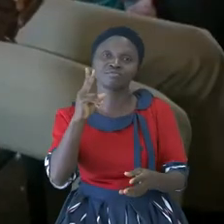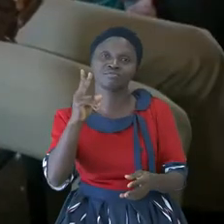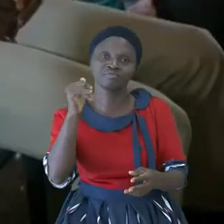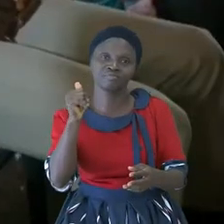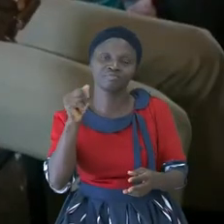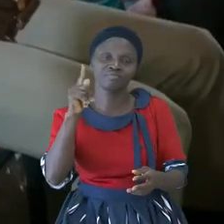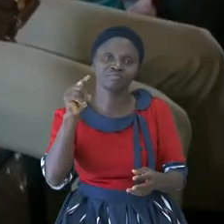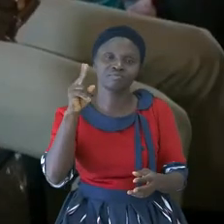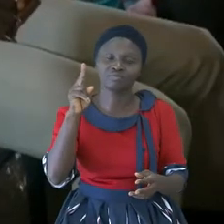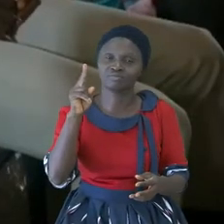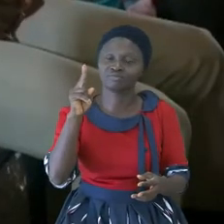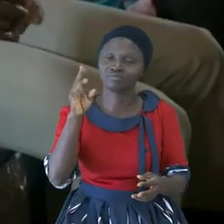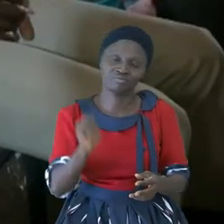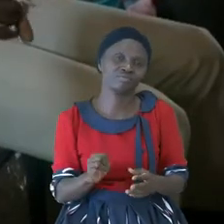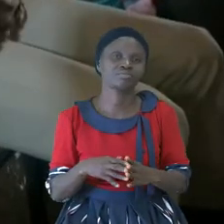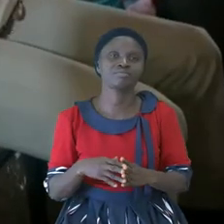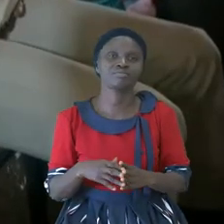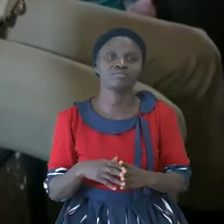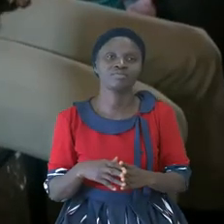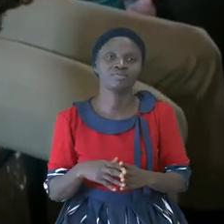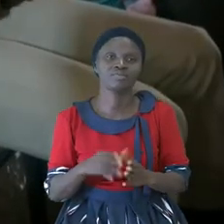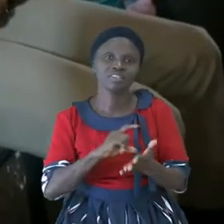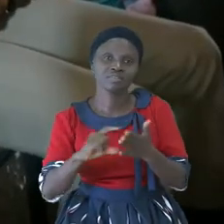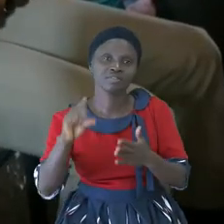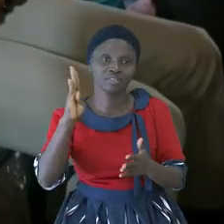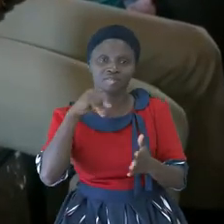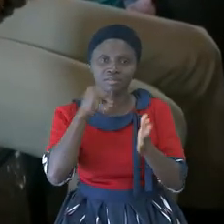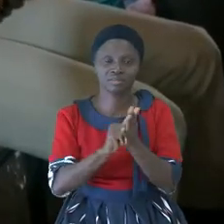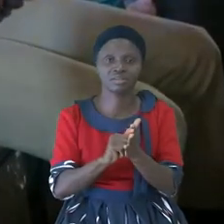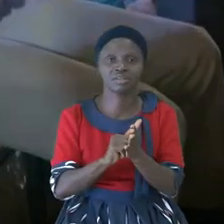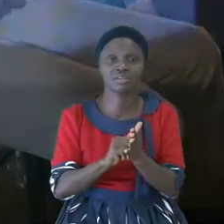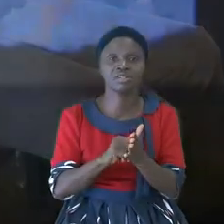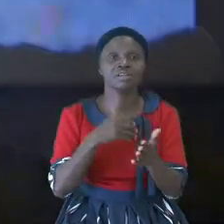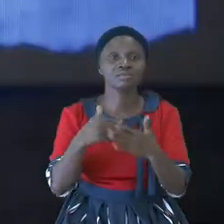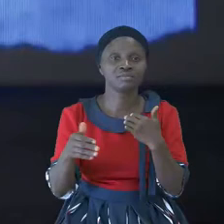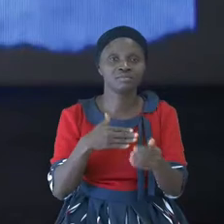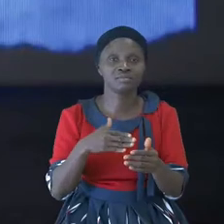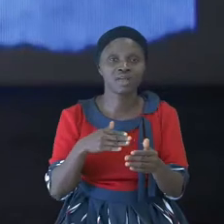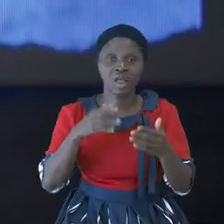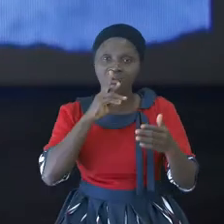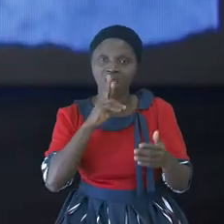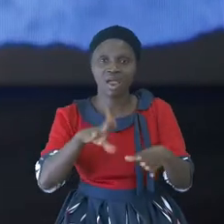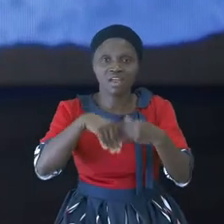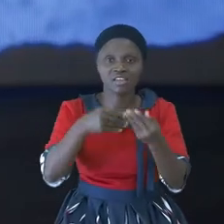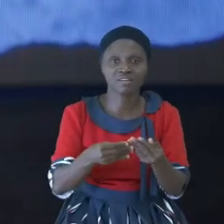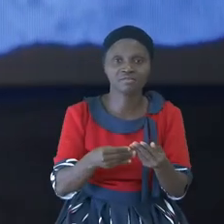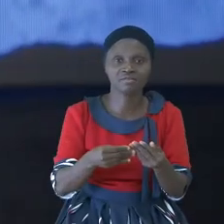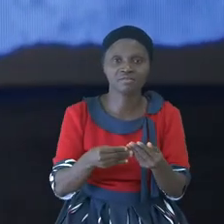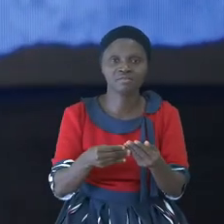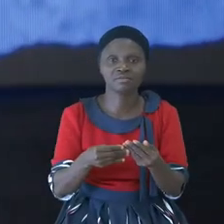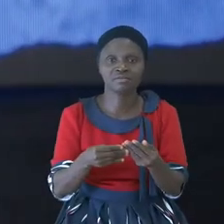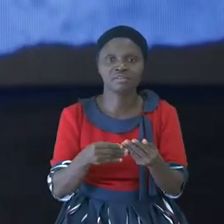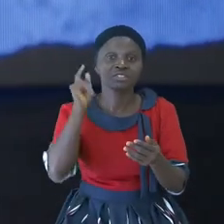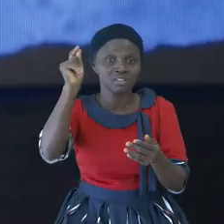4, he says, whereby are given unto us exceeding great and precious promises,